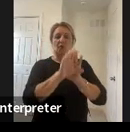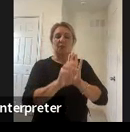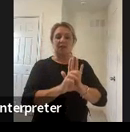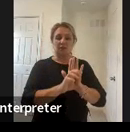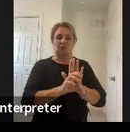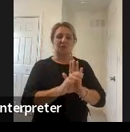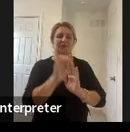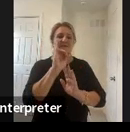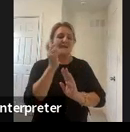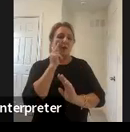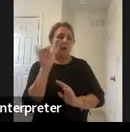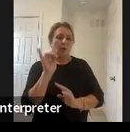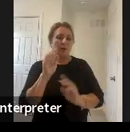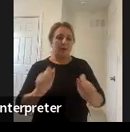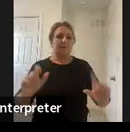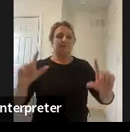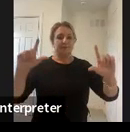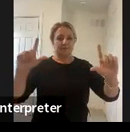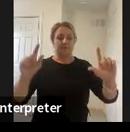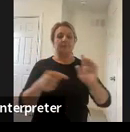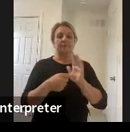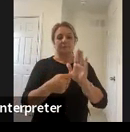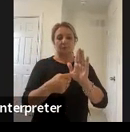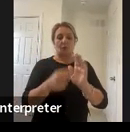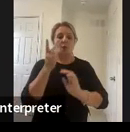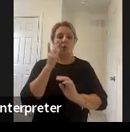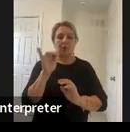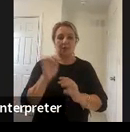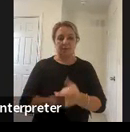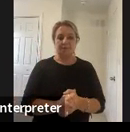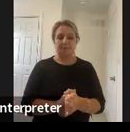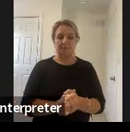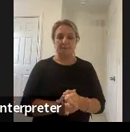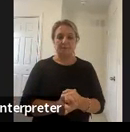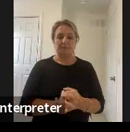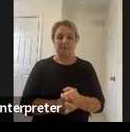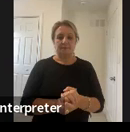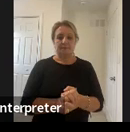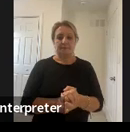monkeypox infections on the next slide to show examples of what that could look like.